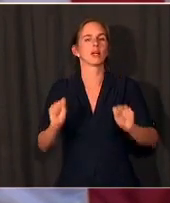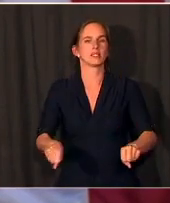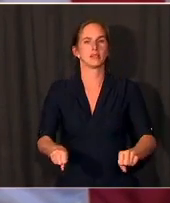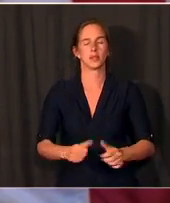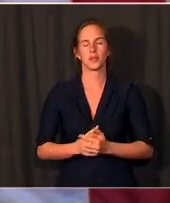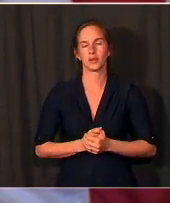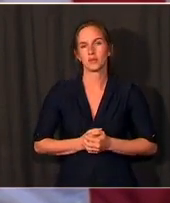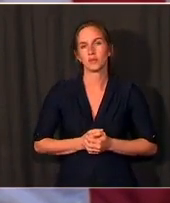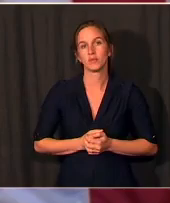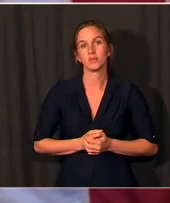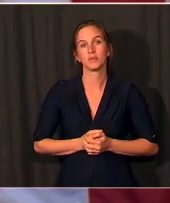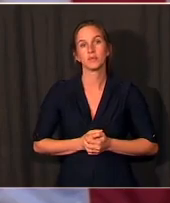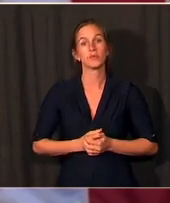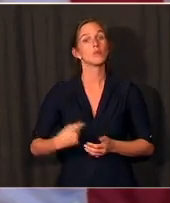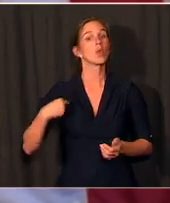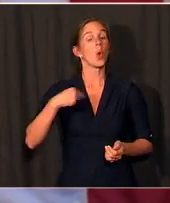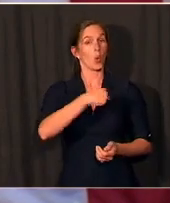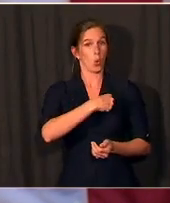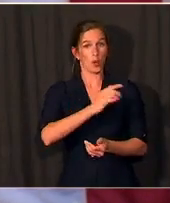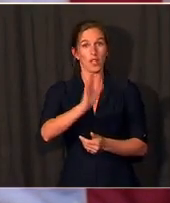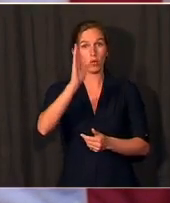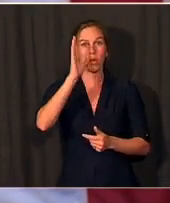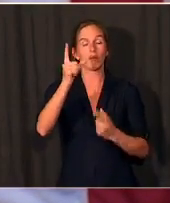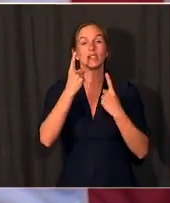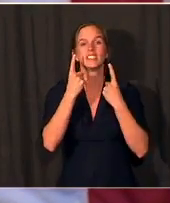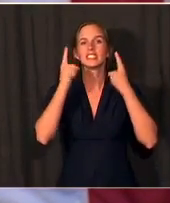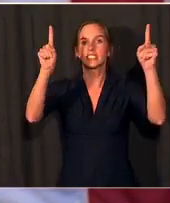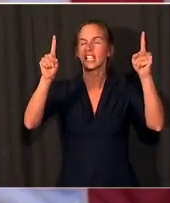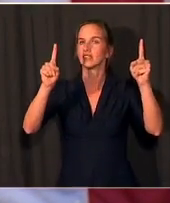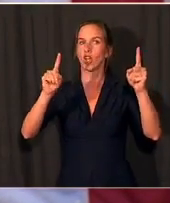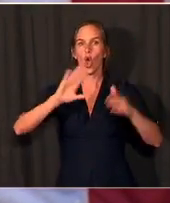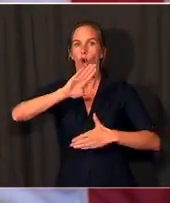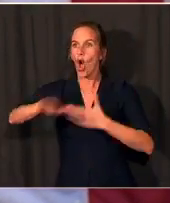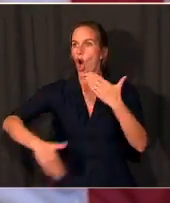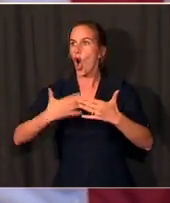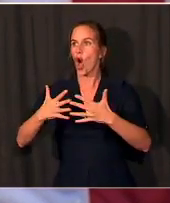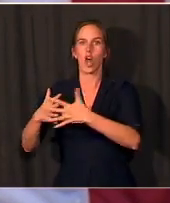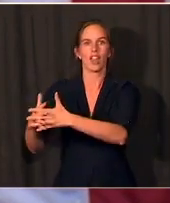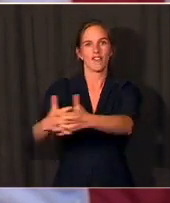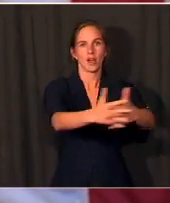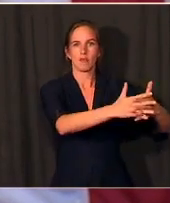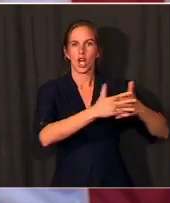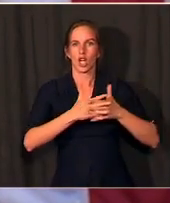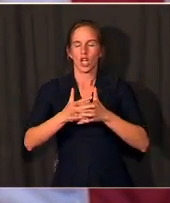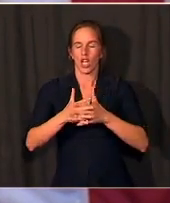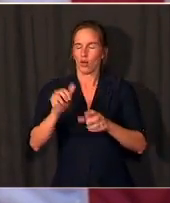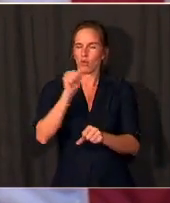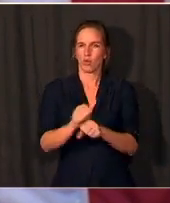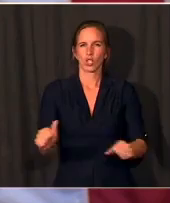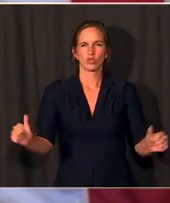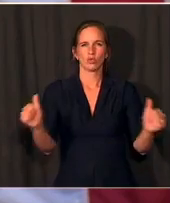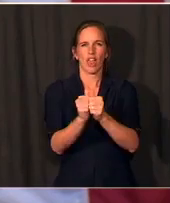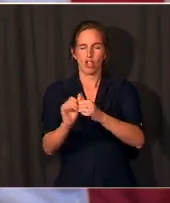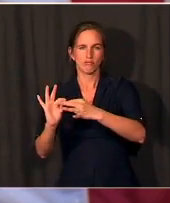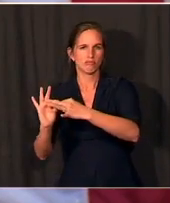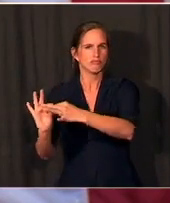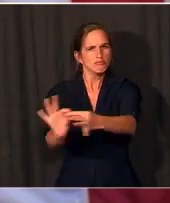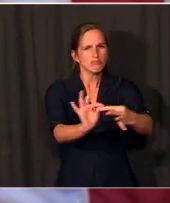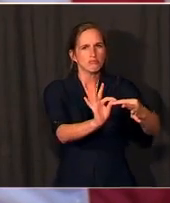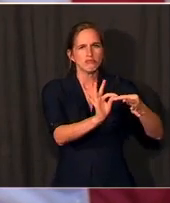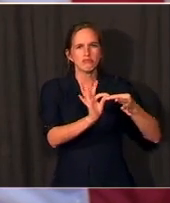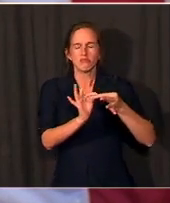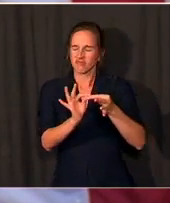way? We will be successful because of this all of America approach, this collaboration,